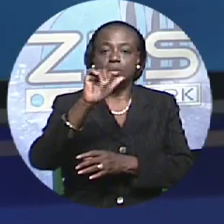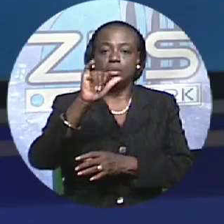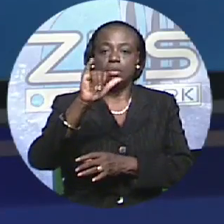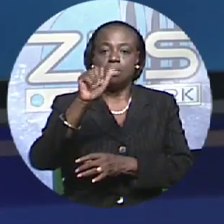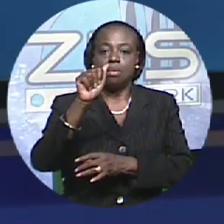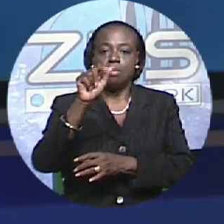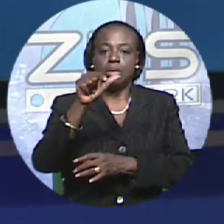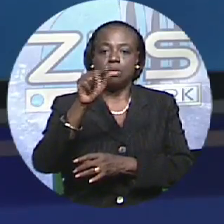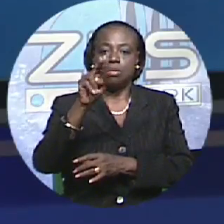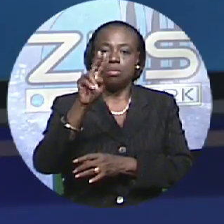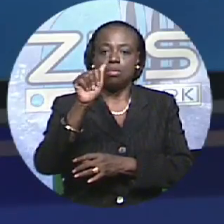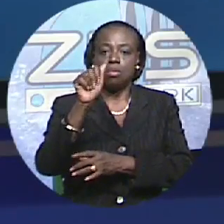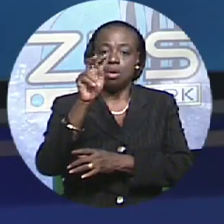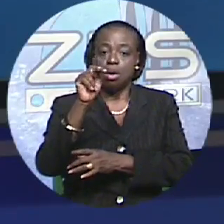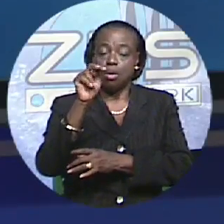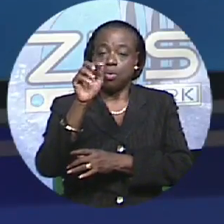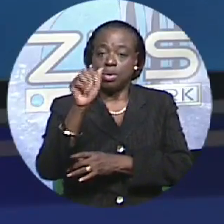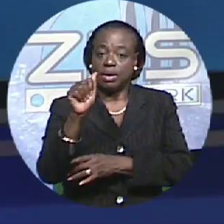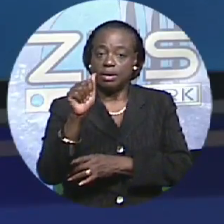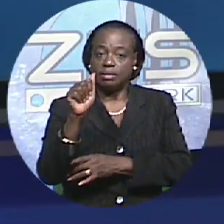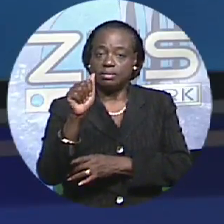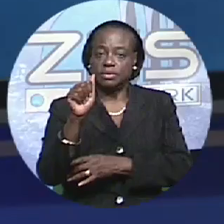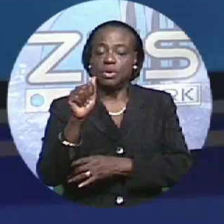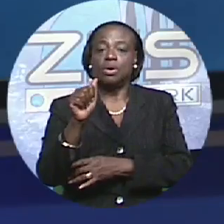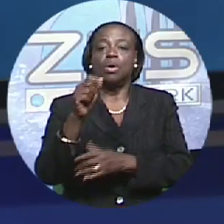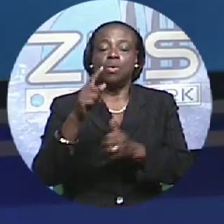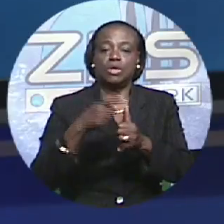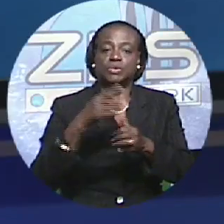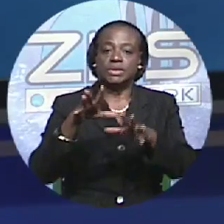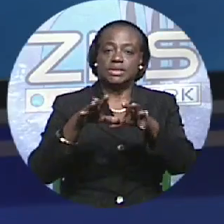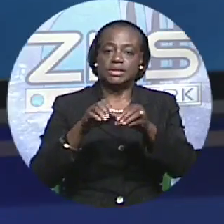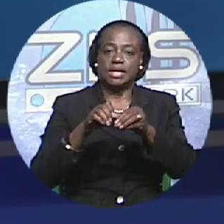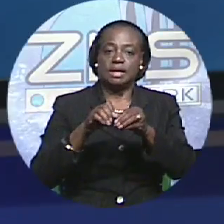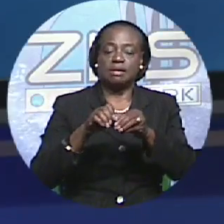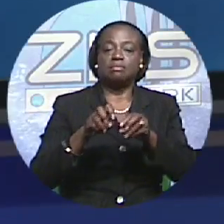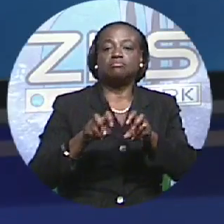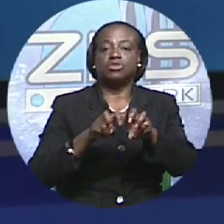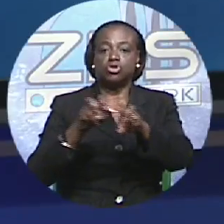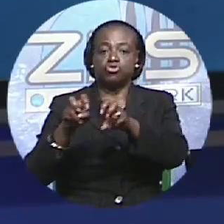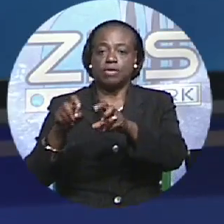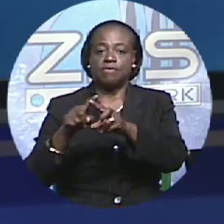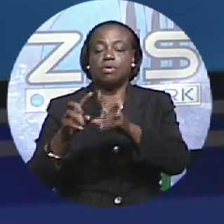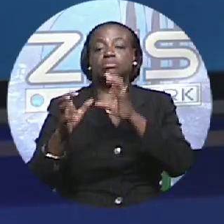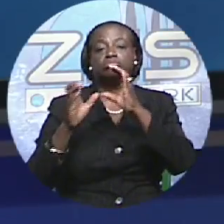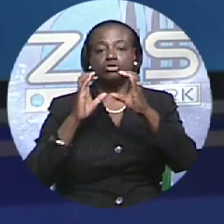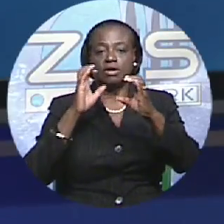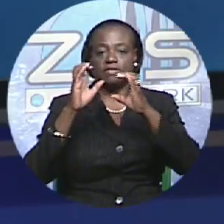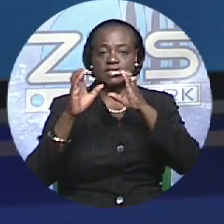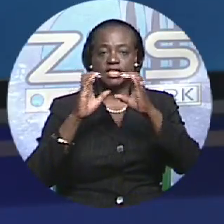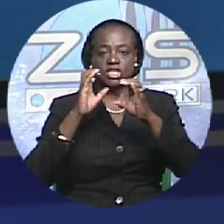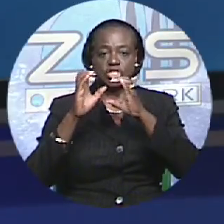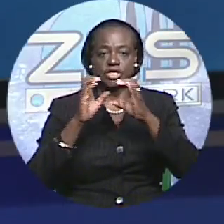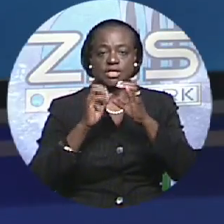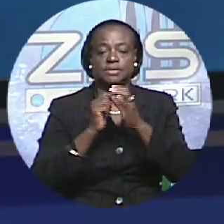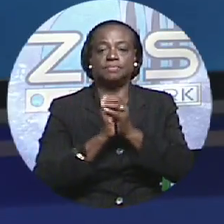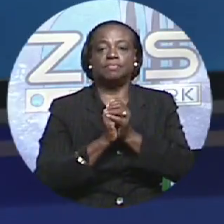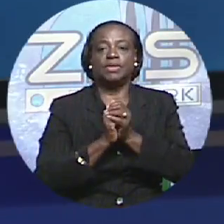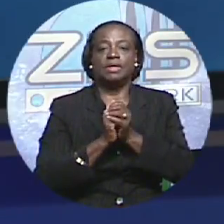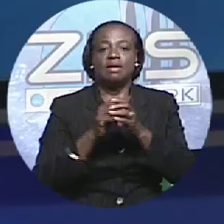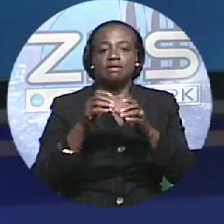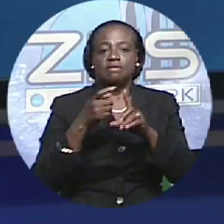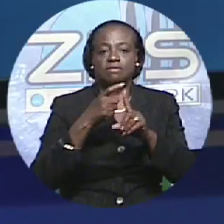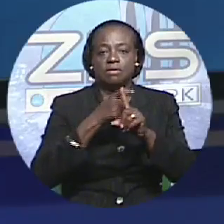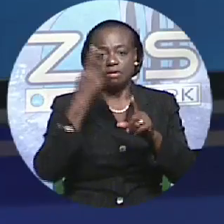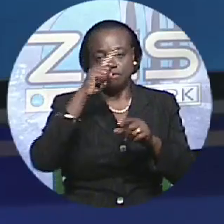tonight we take a trip for a conversation about how phone service there has taken the southern island as far north and beyond as they